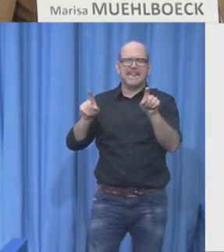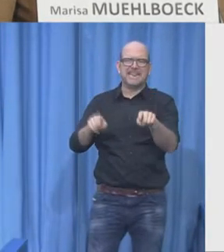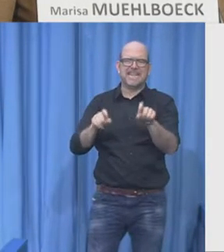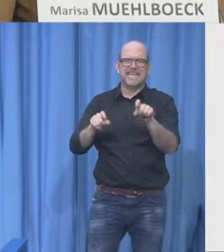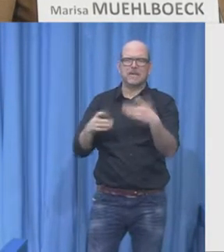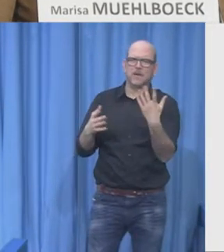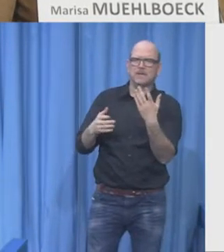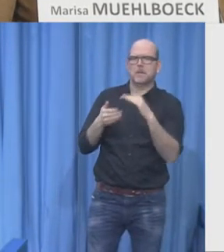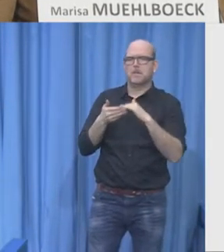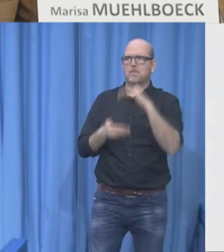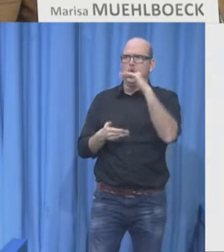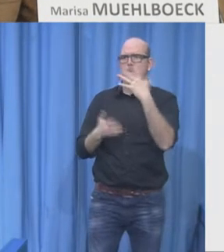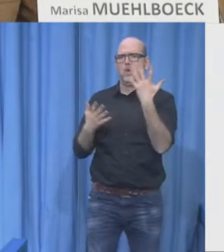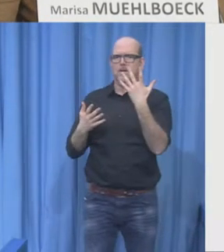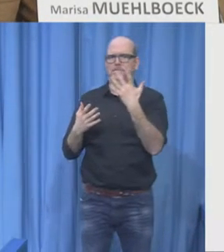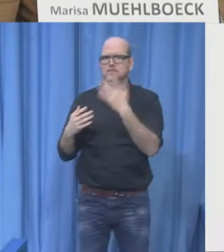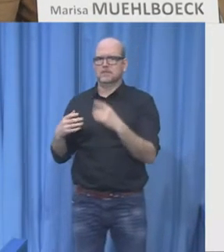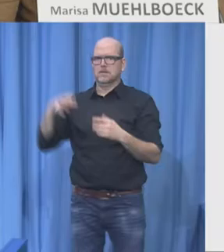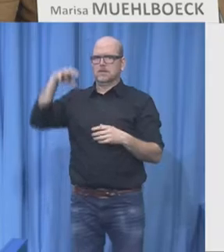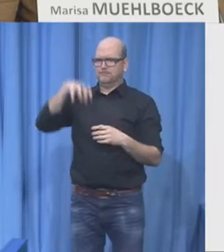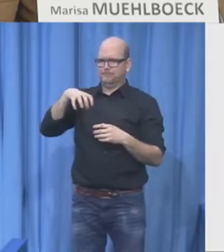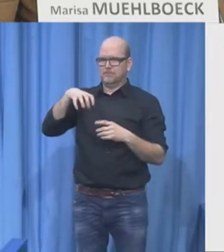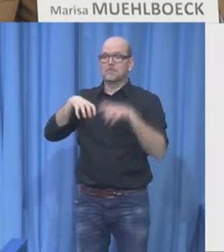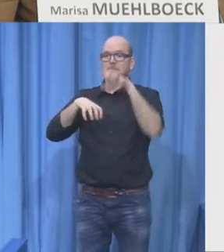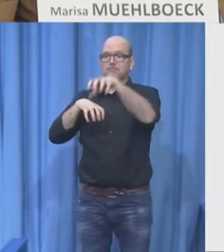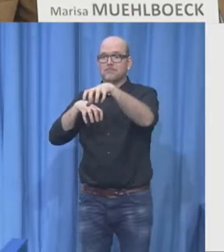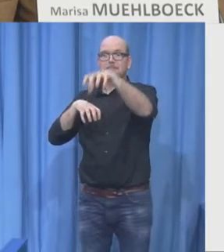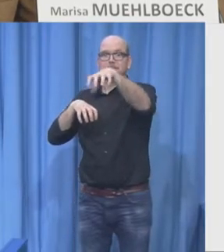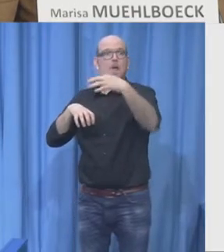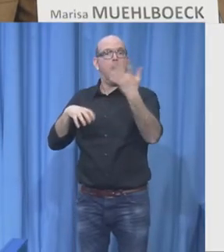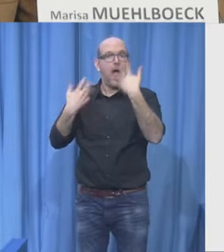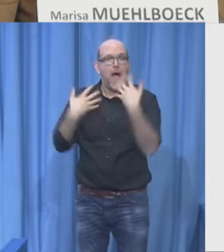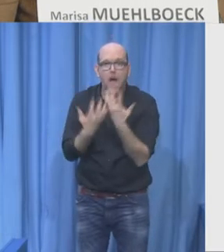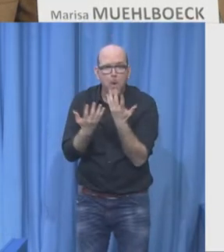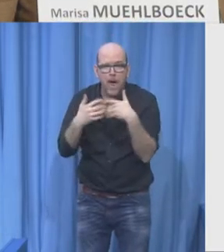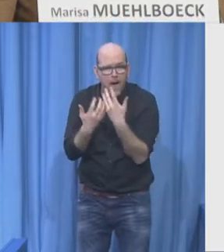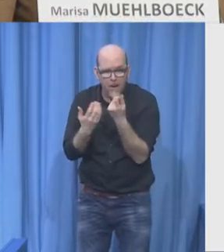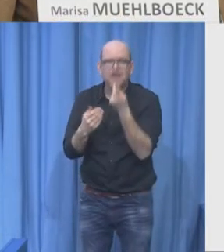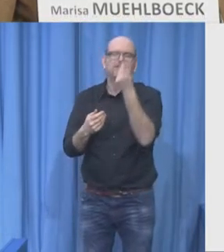clients. We will have workshops with them and so on.